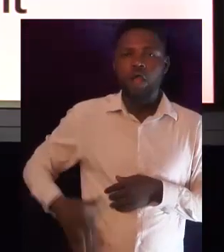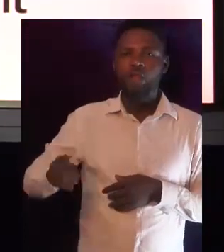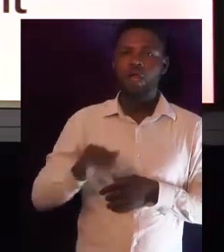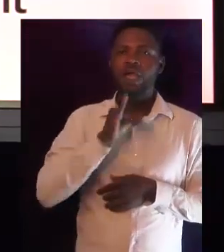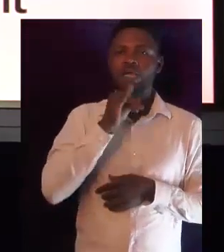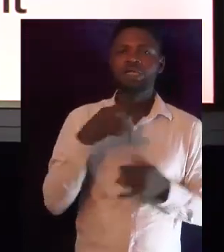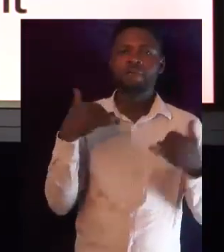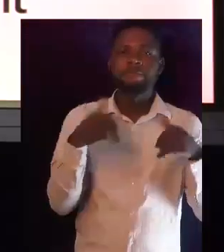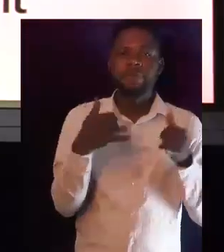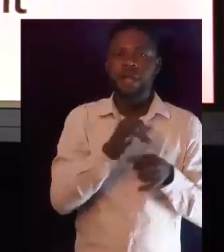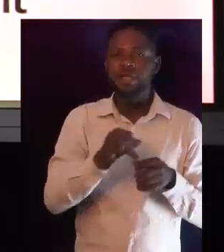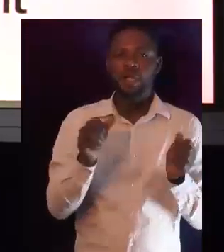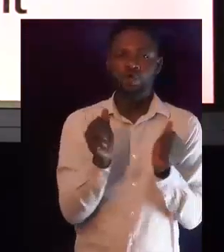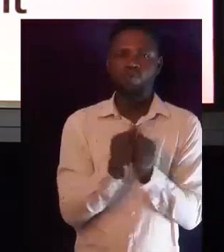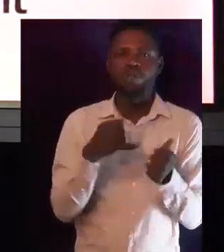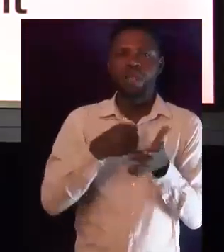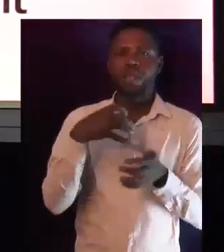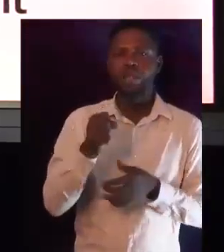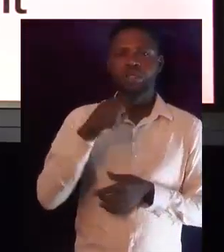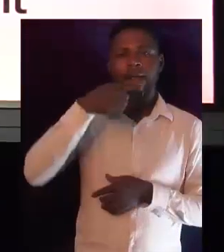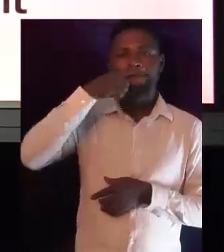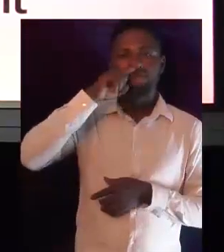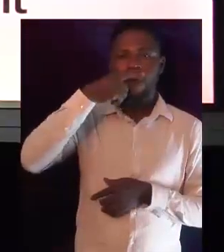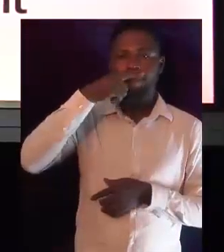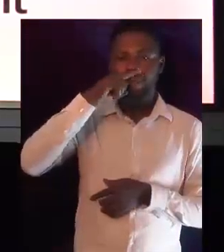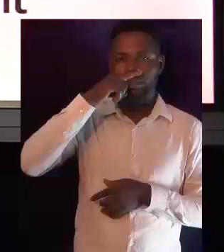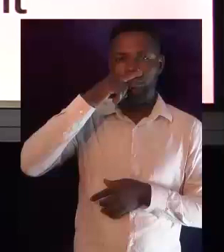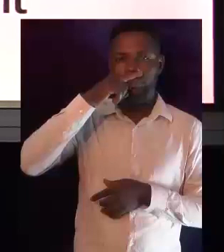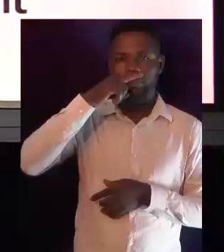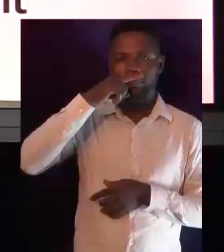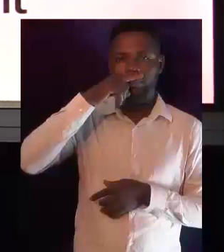is playing with its puppies.